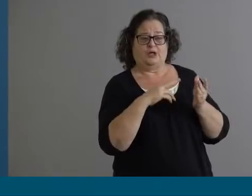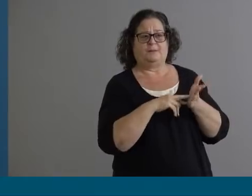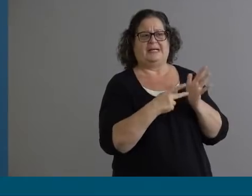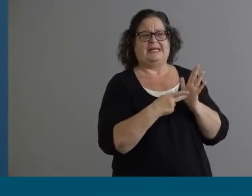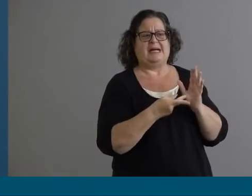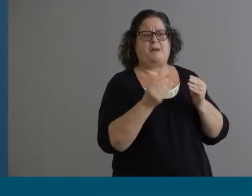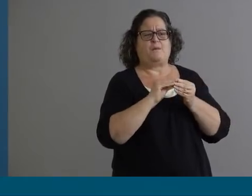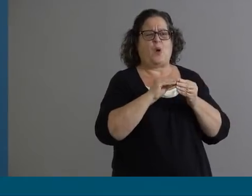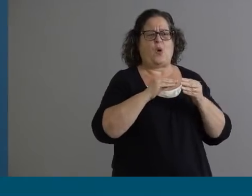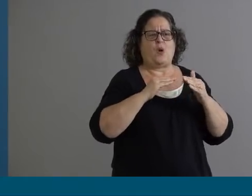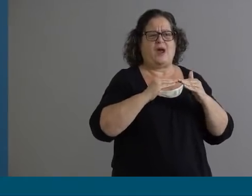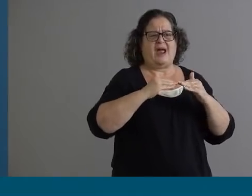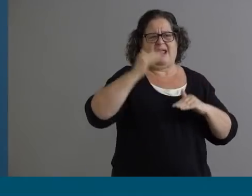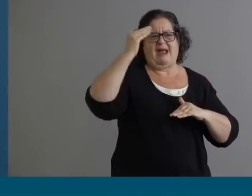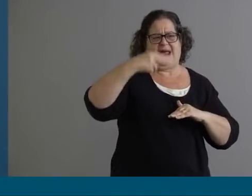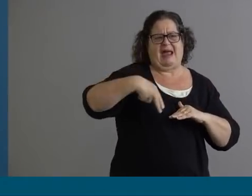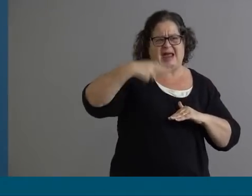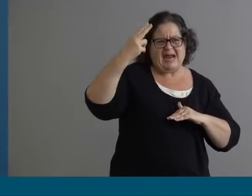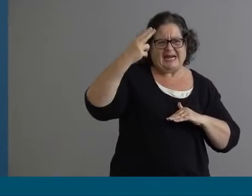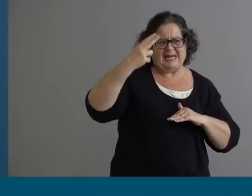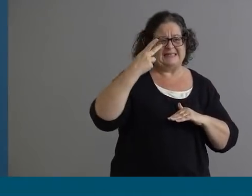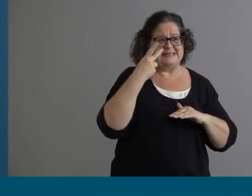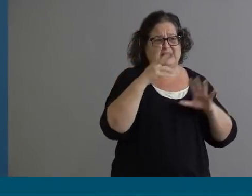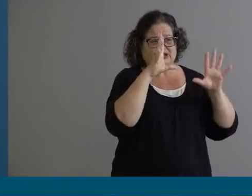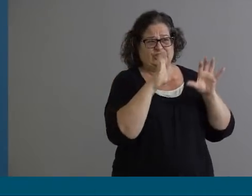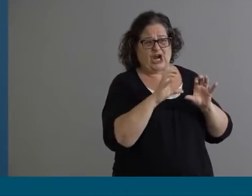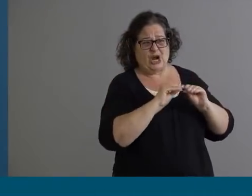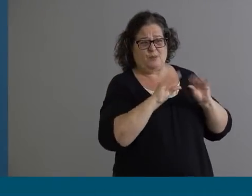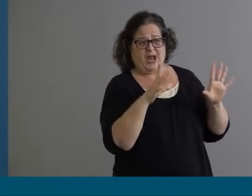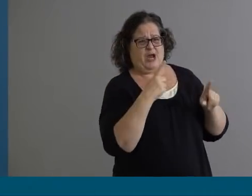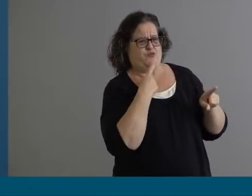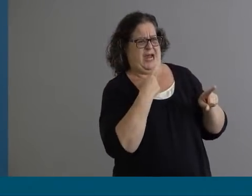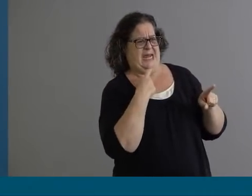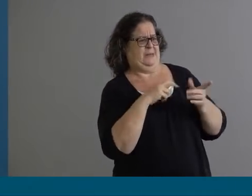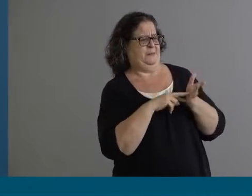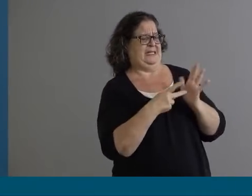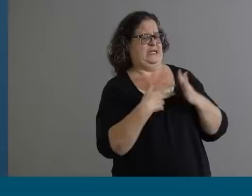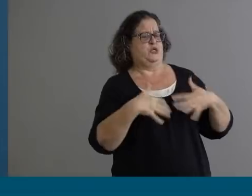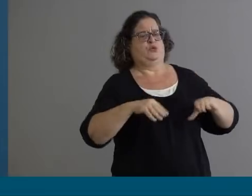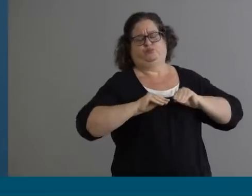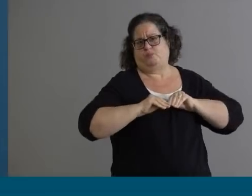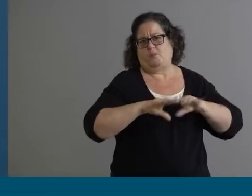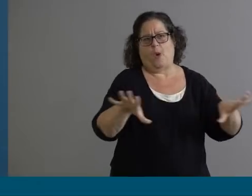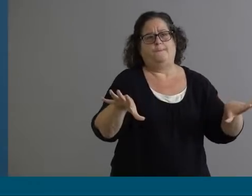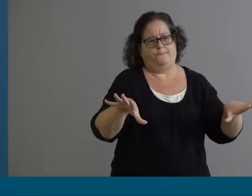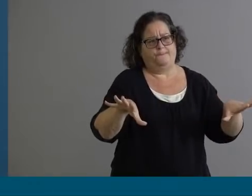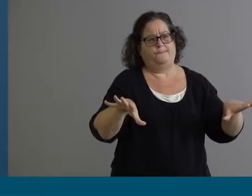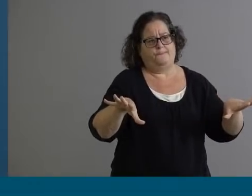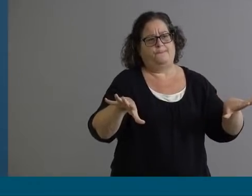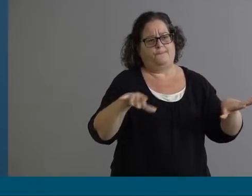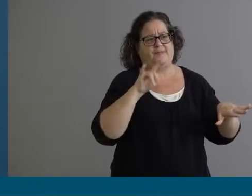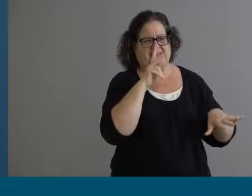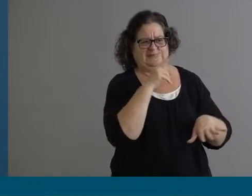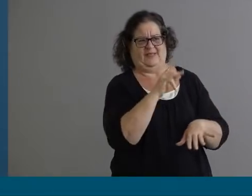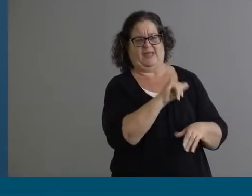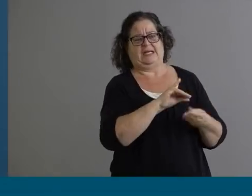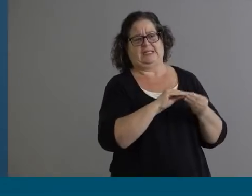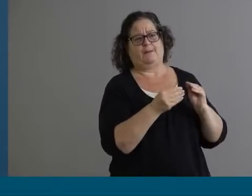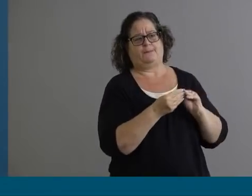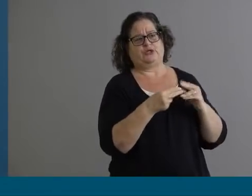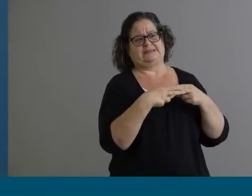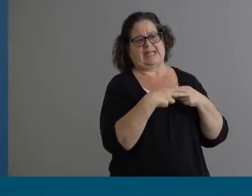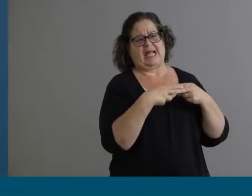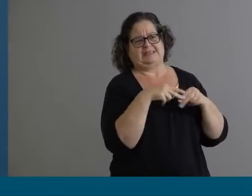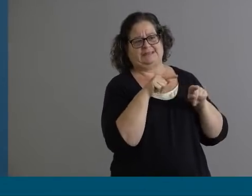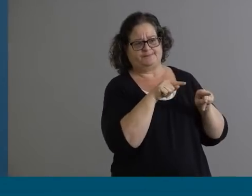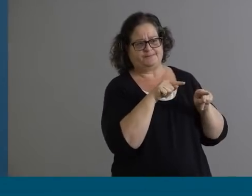red or fire engine red, the more dire the circumstances. Over the last 2 weeks, Arizona's map